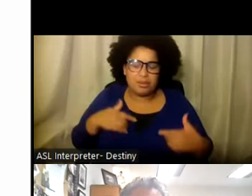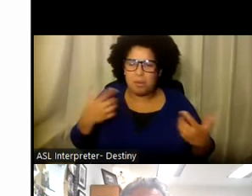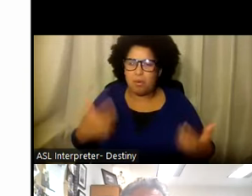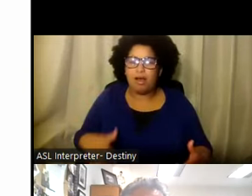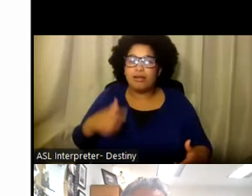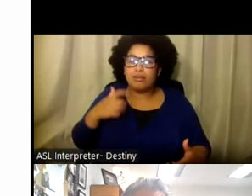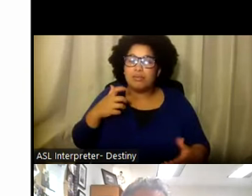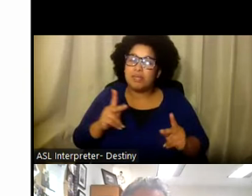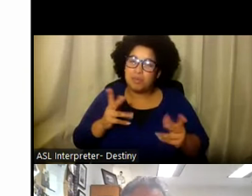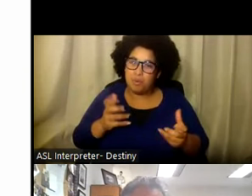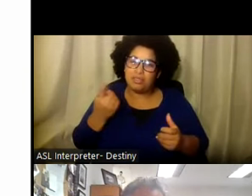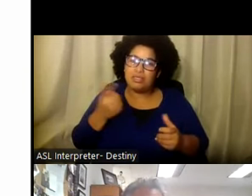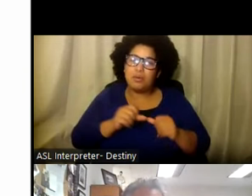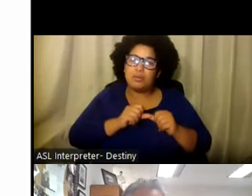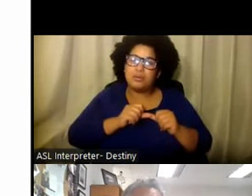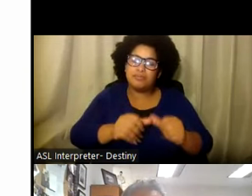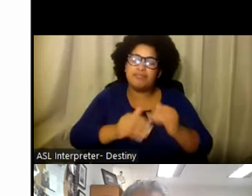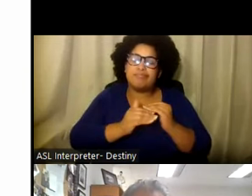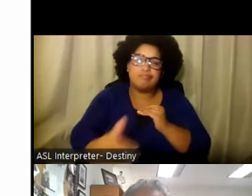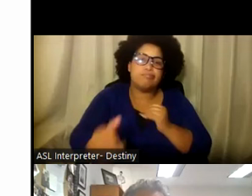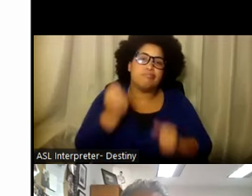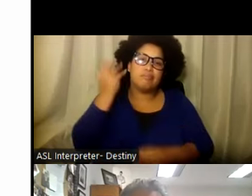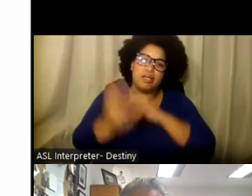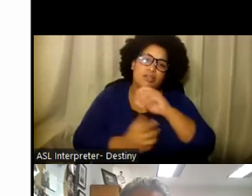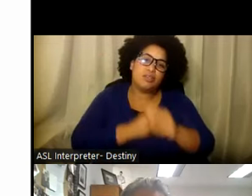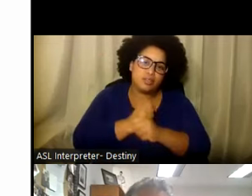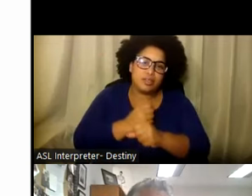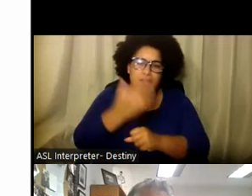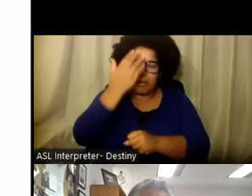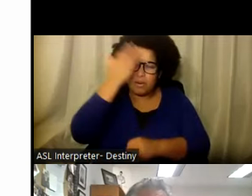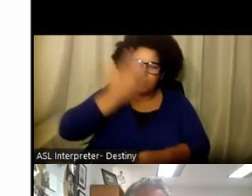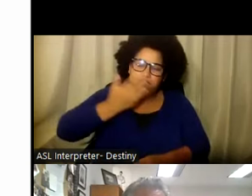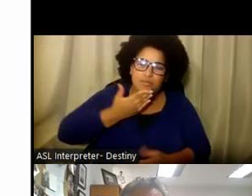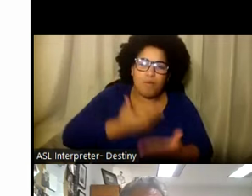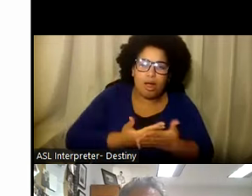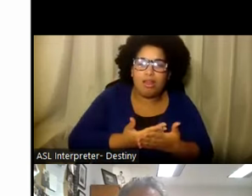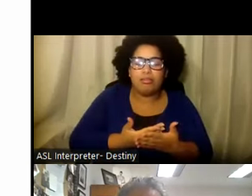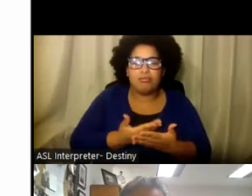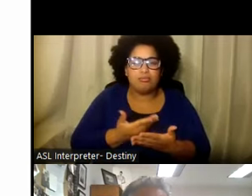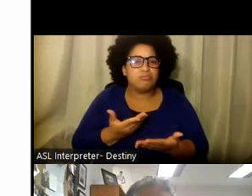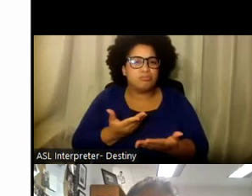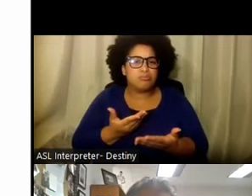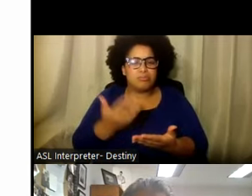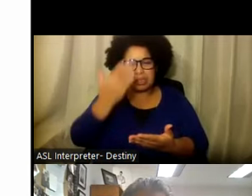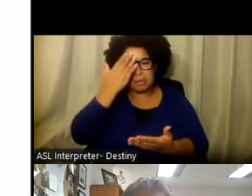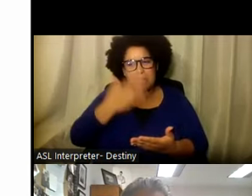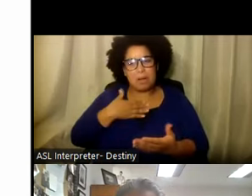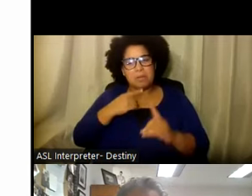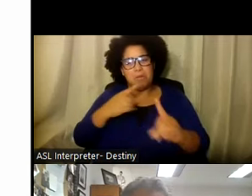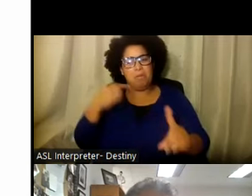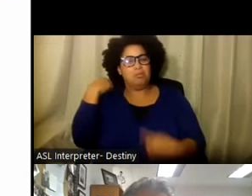People would like to have somebody who's their service coordinator for many years that knows them well and knows what their goals have been